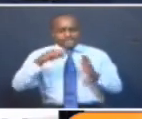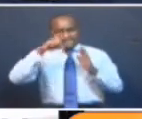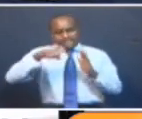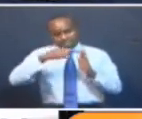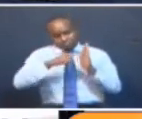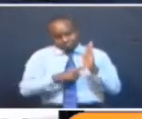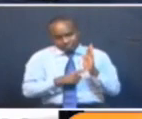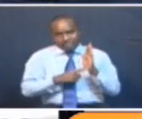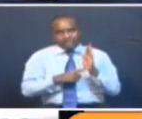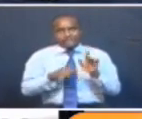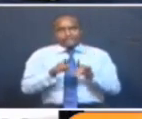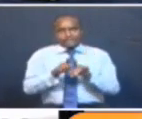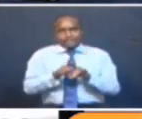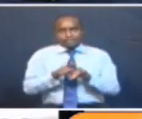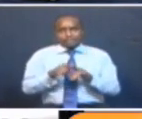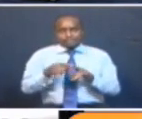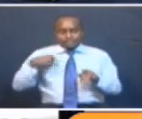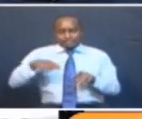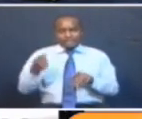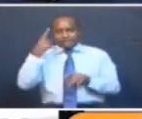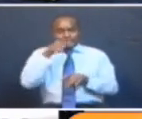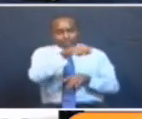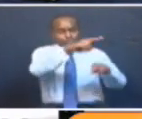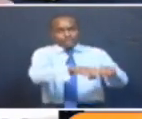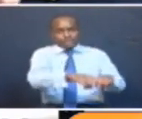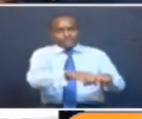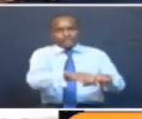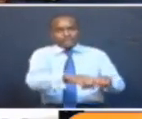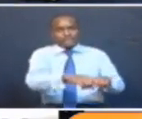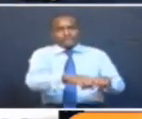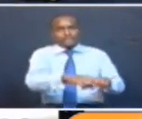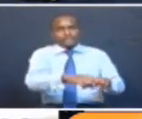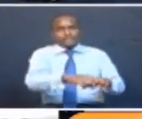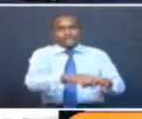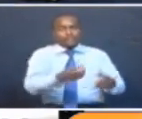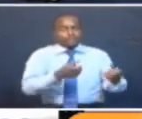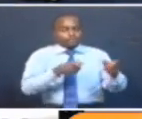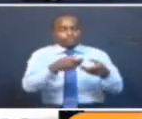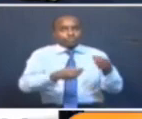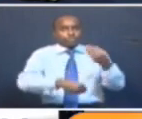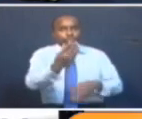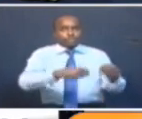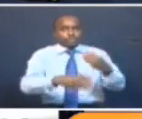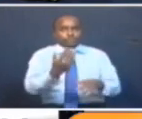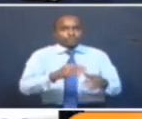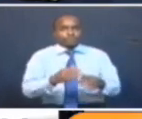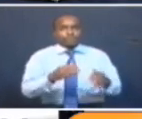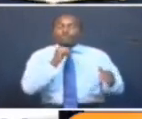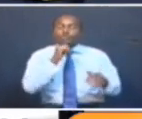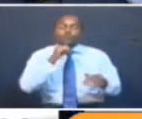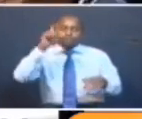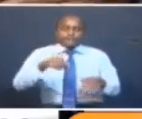got to understand that you are sitting over there and operating a shop, not without profit.